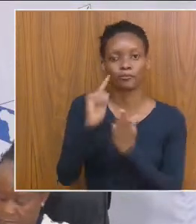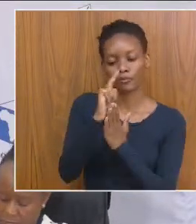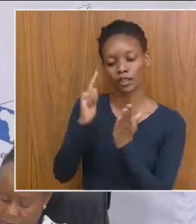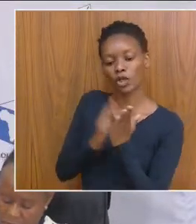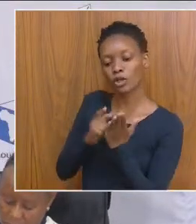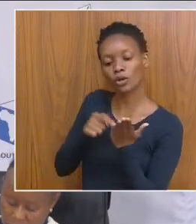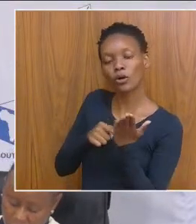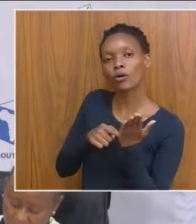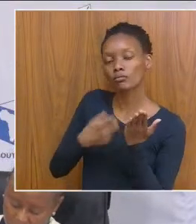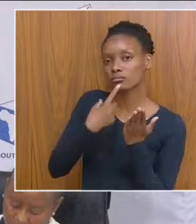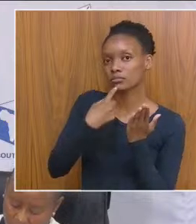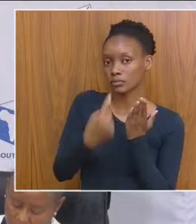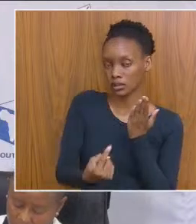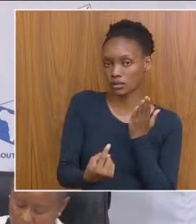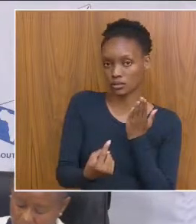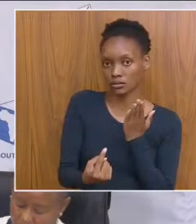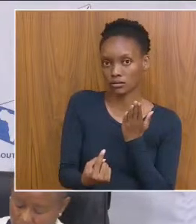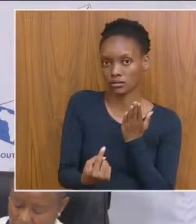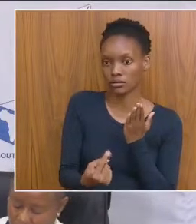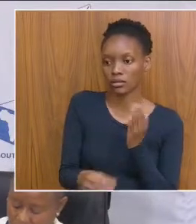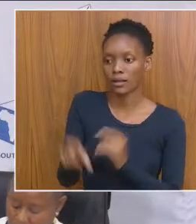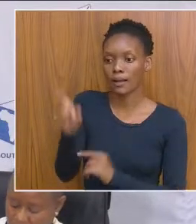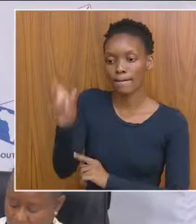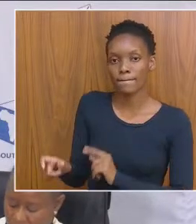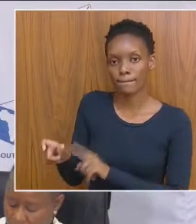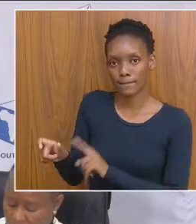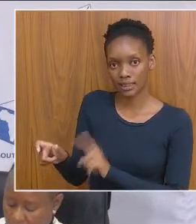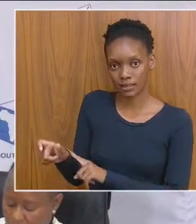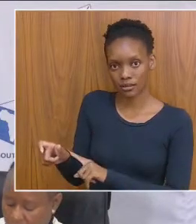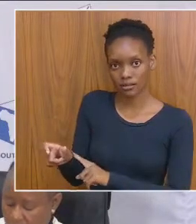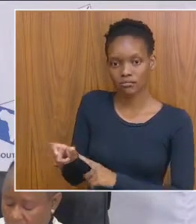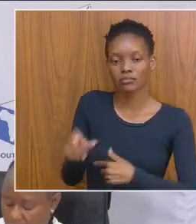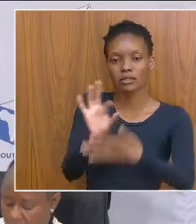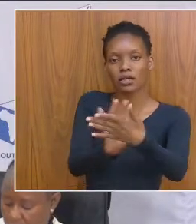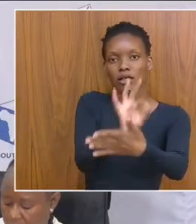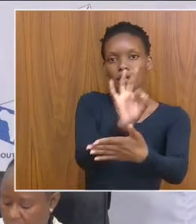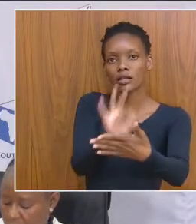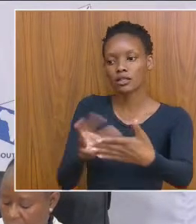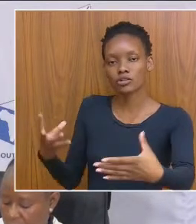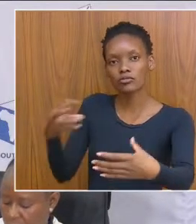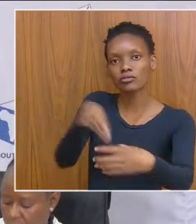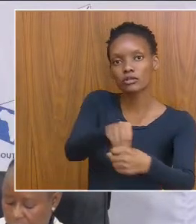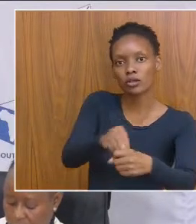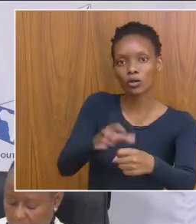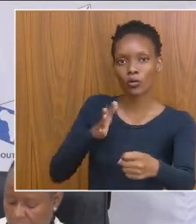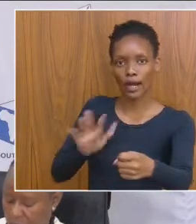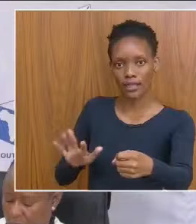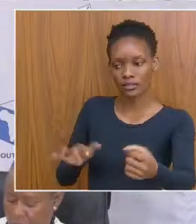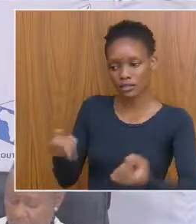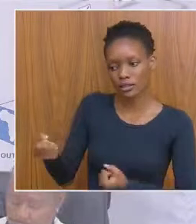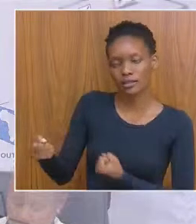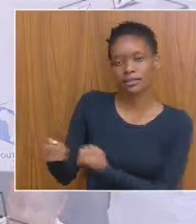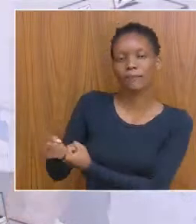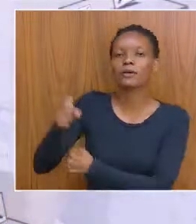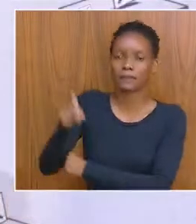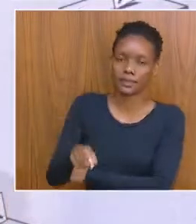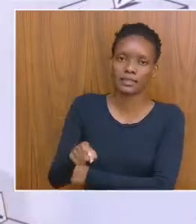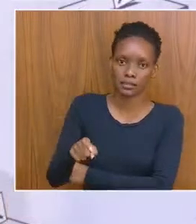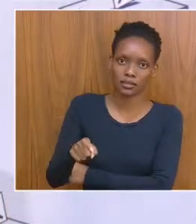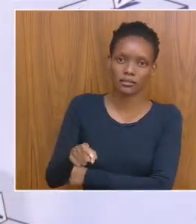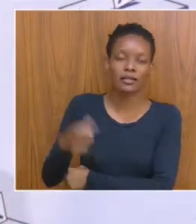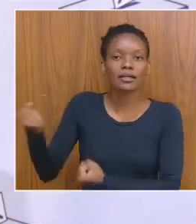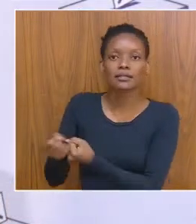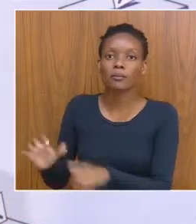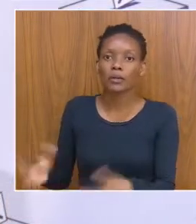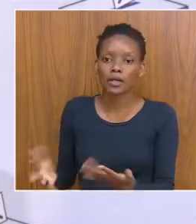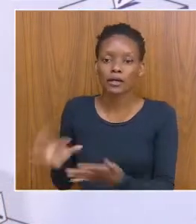that a person who wants to stand for election must be supported, their candidature must be supported by